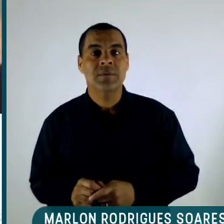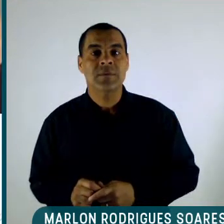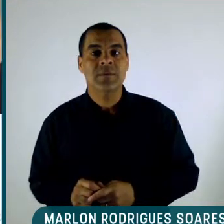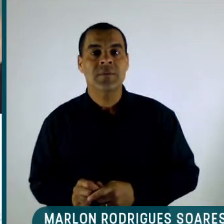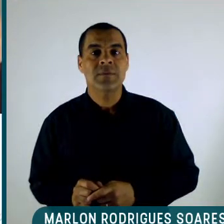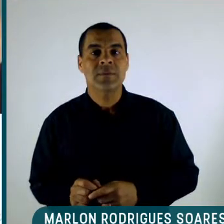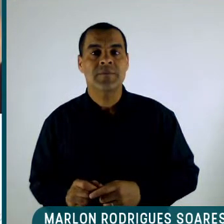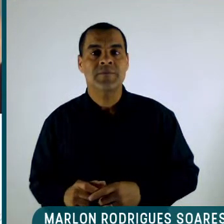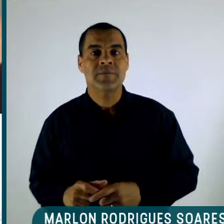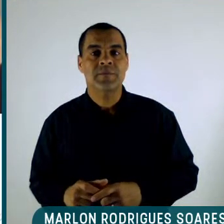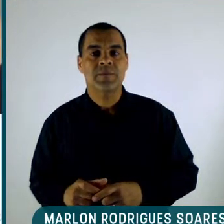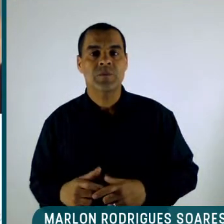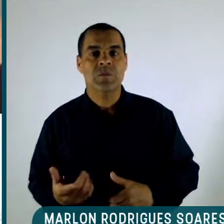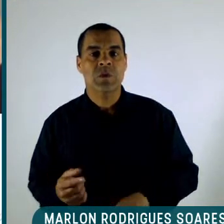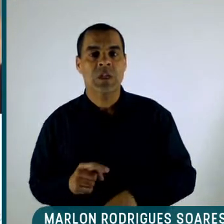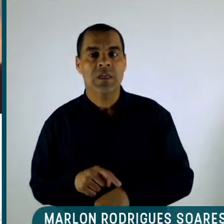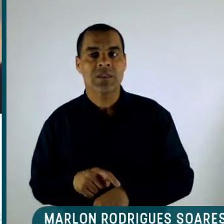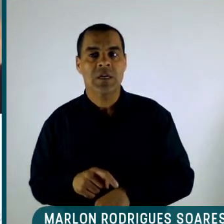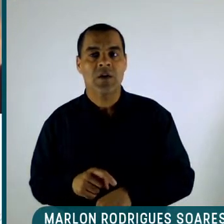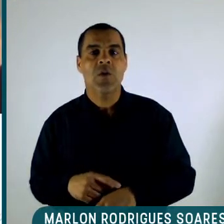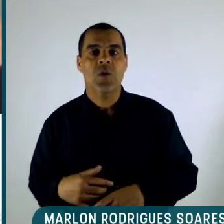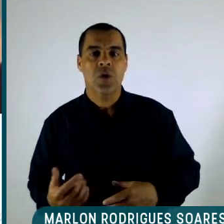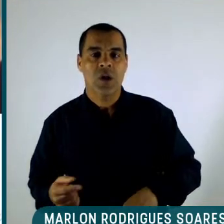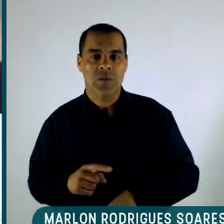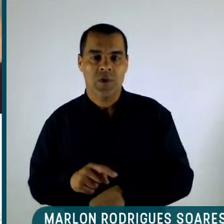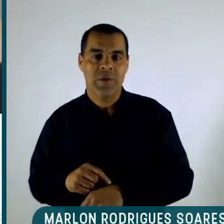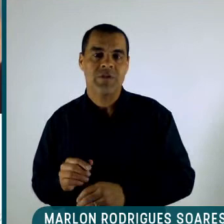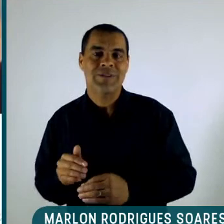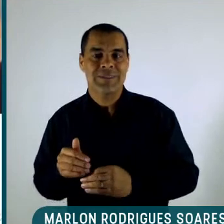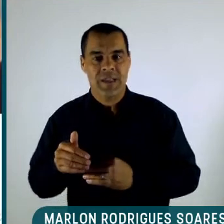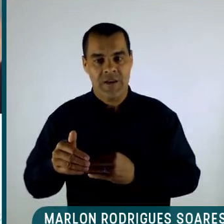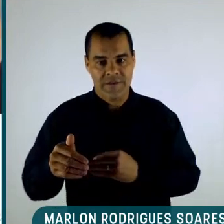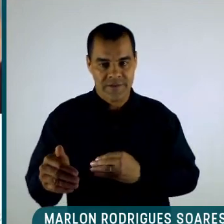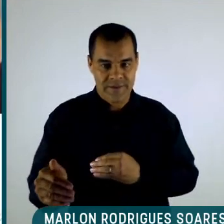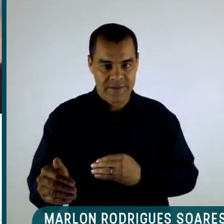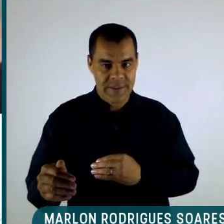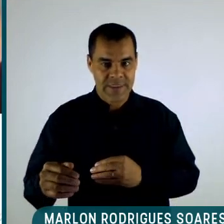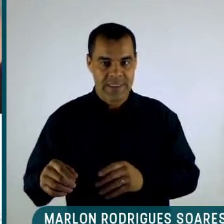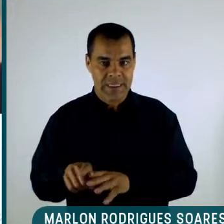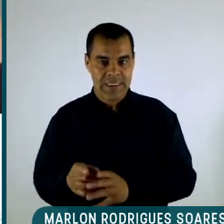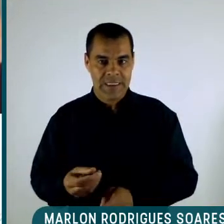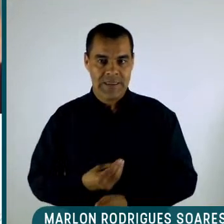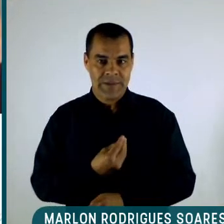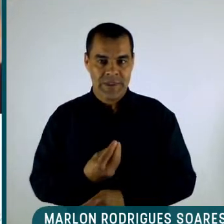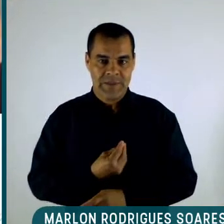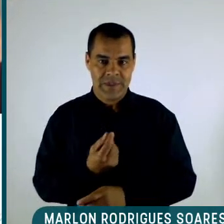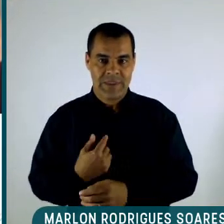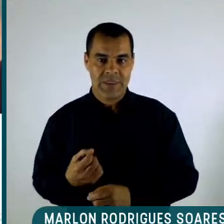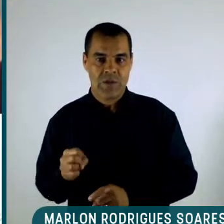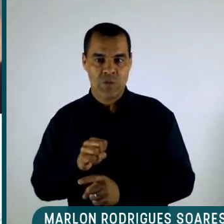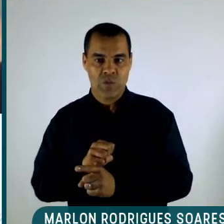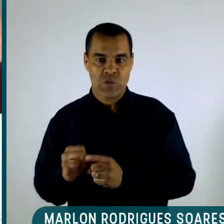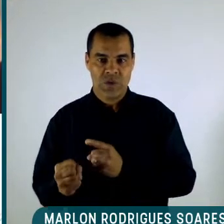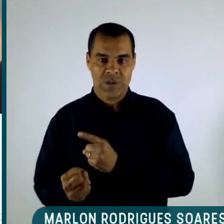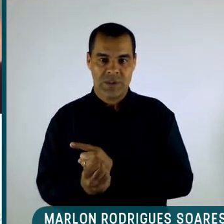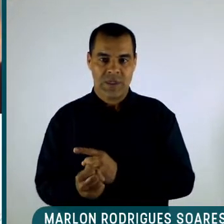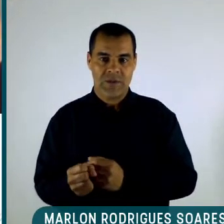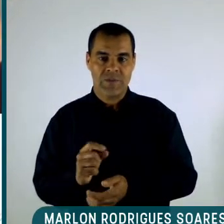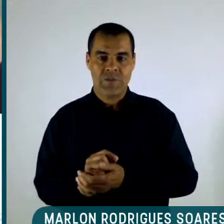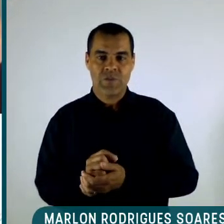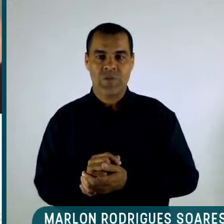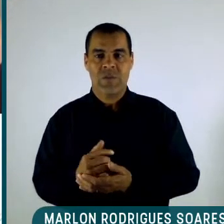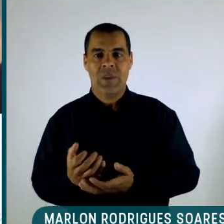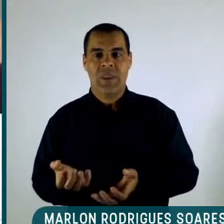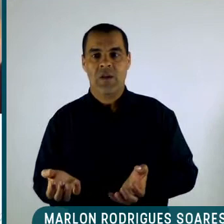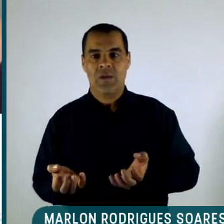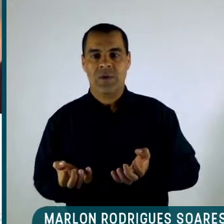our population in terms of public health. I think we should advance a bit more. on